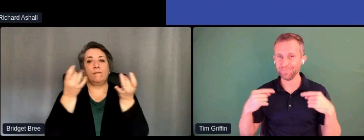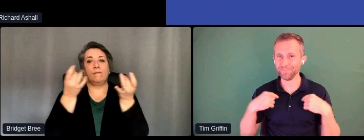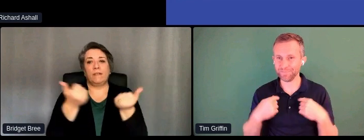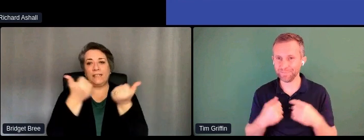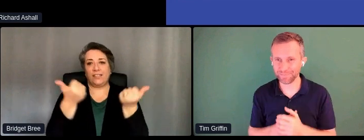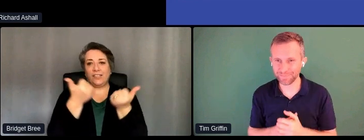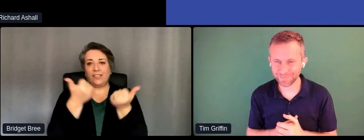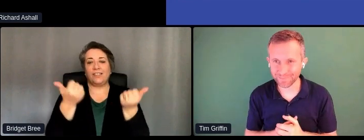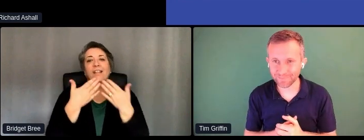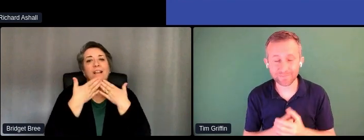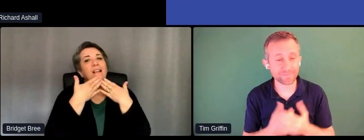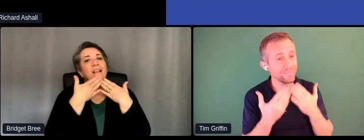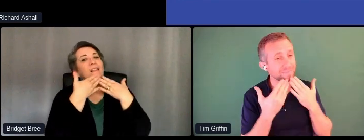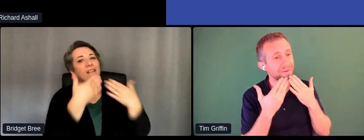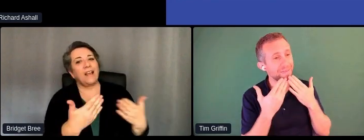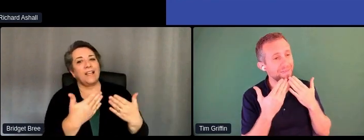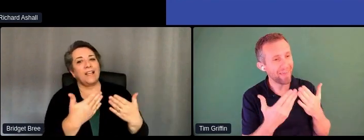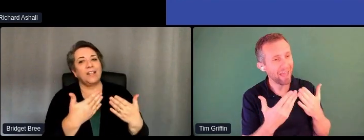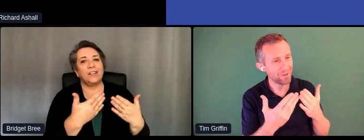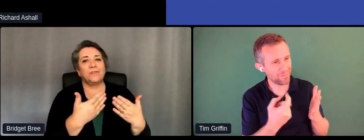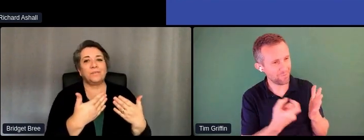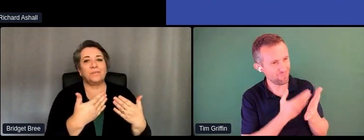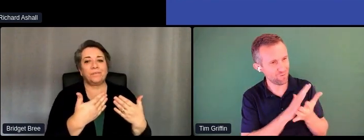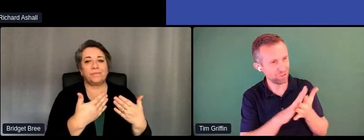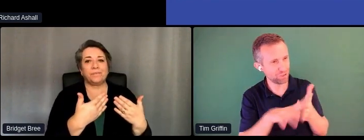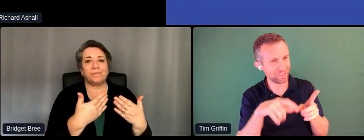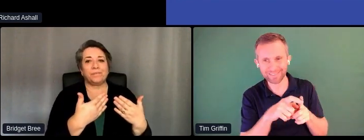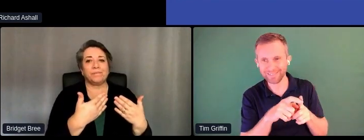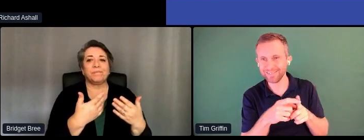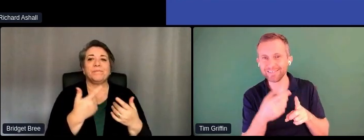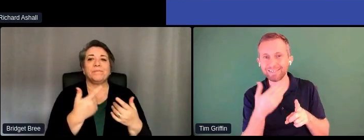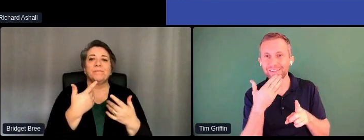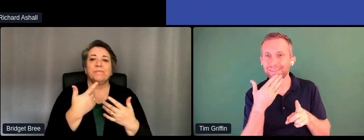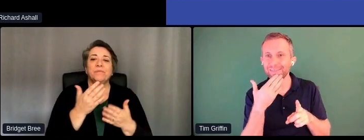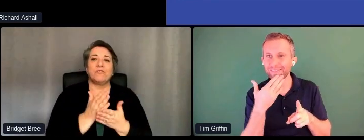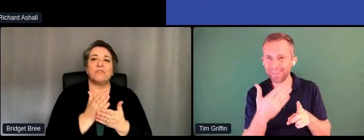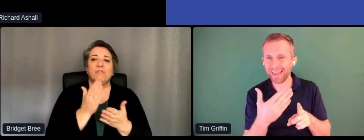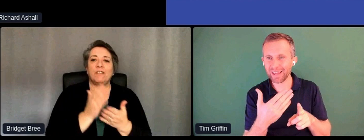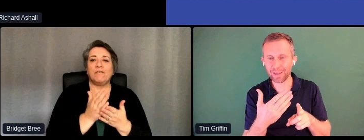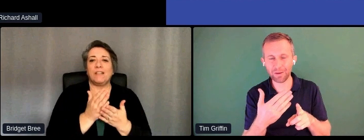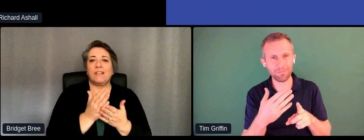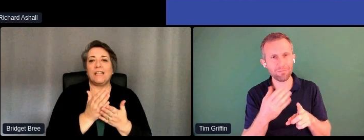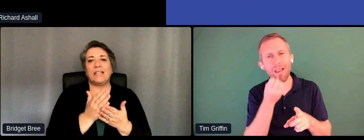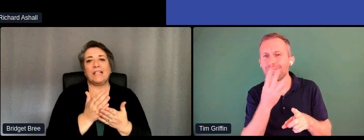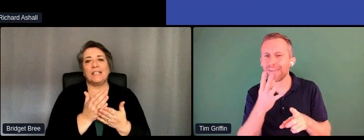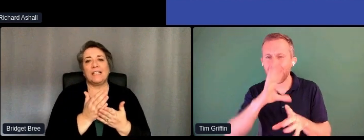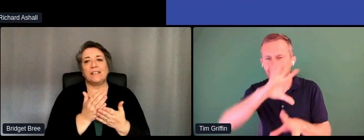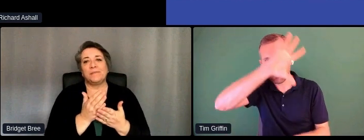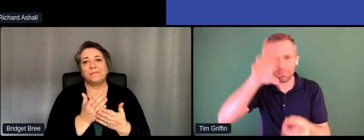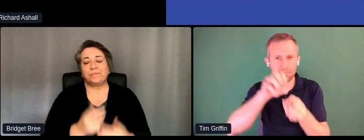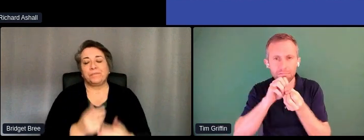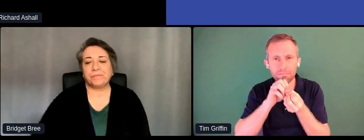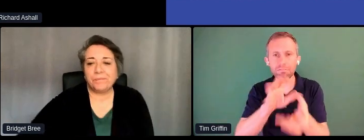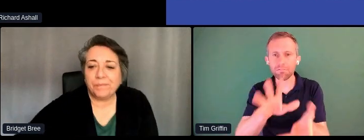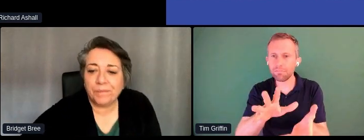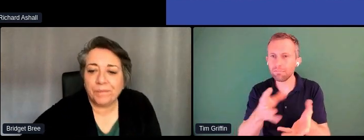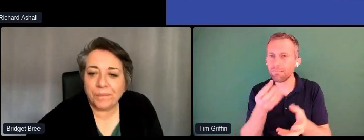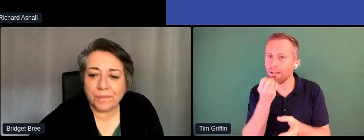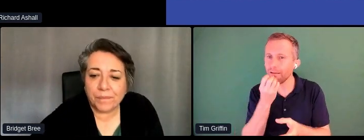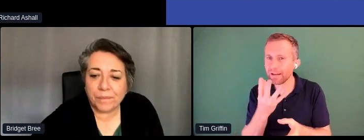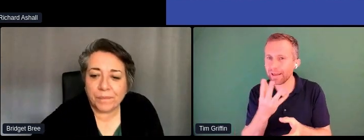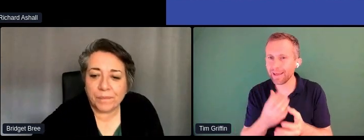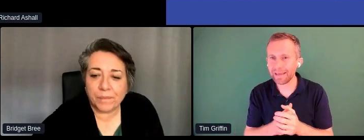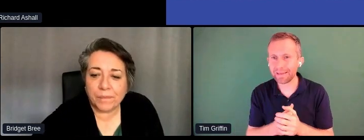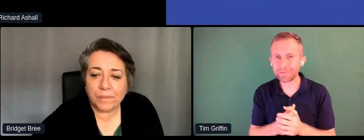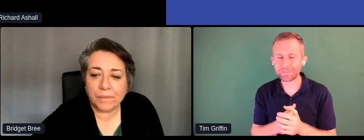Thank you very much, Richard. Very much appreciated for the quick overview of our interface that we've designed and working